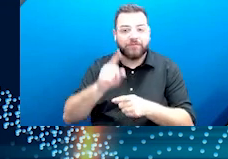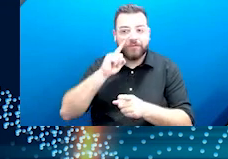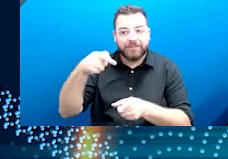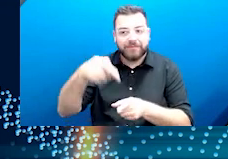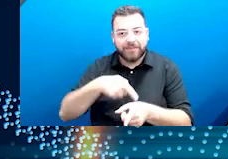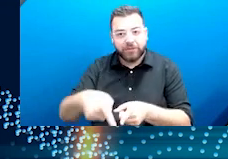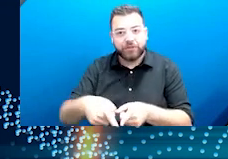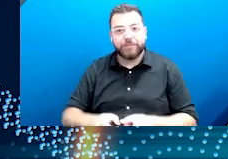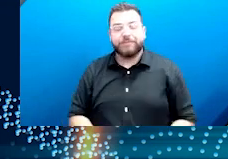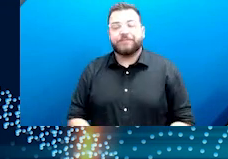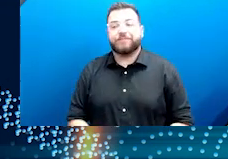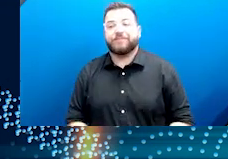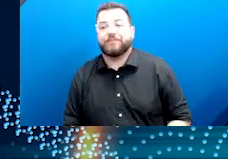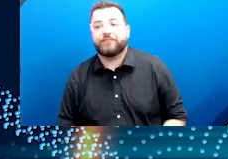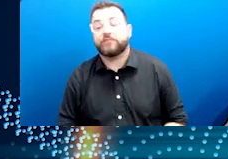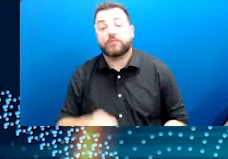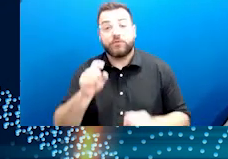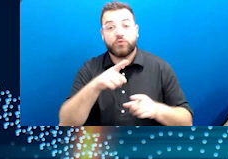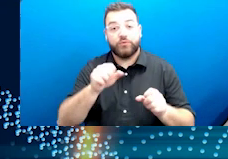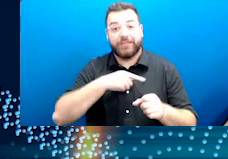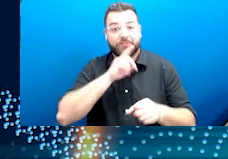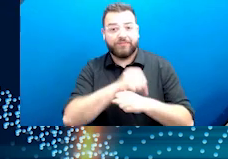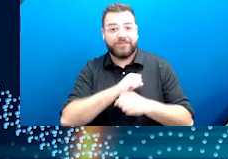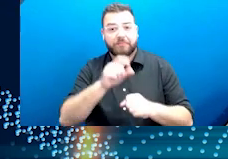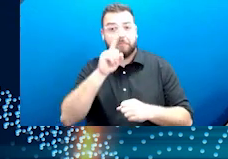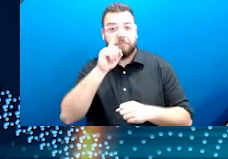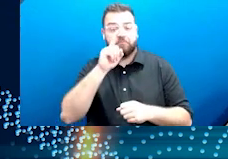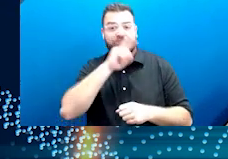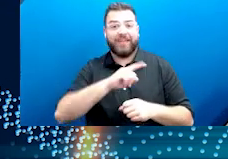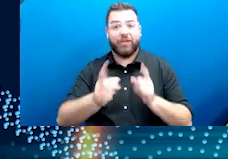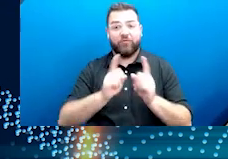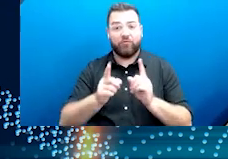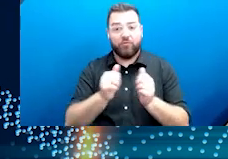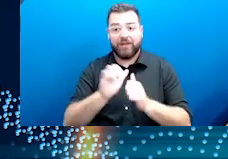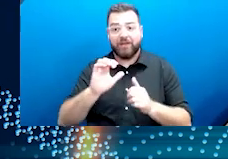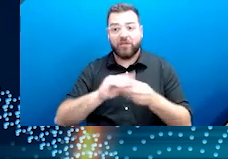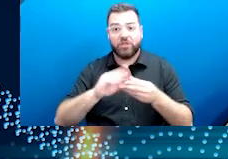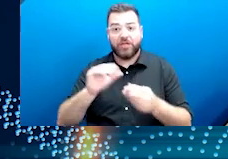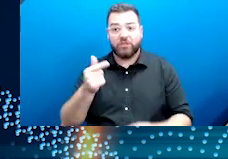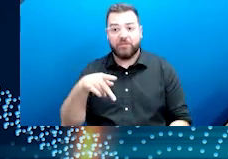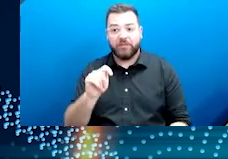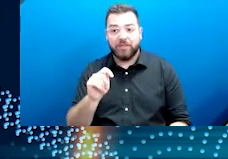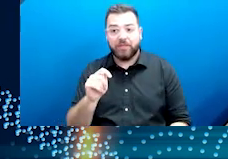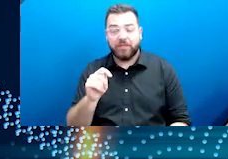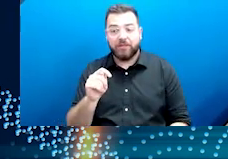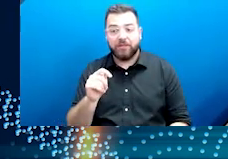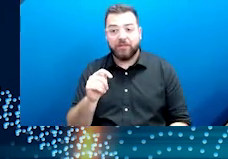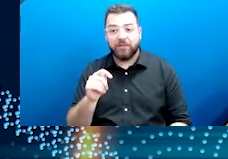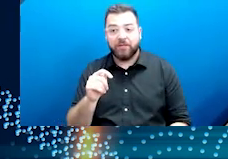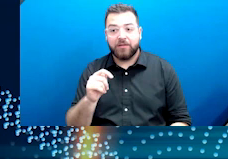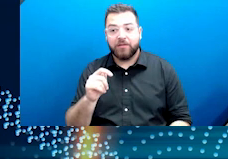actually sit and pretend to have an interview with this thing. And you can say, you can literally tell it, oh, you are a manager